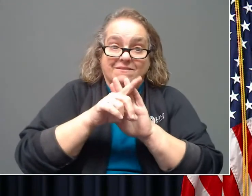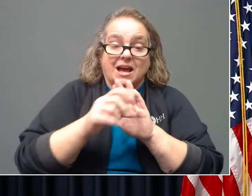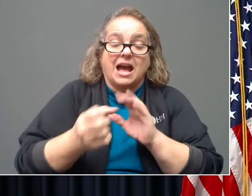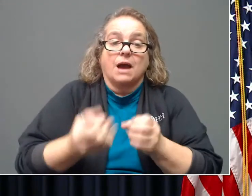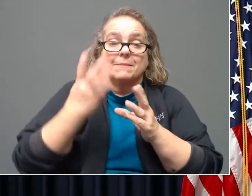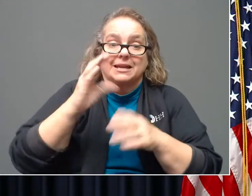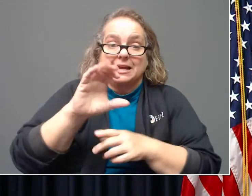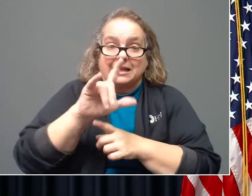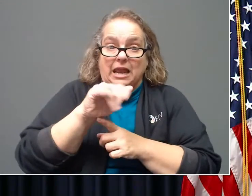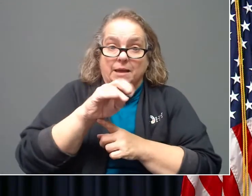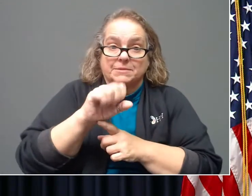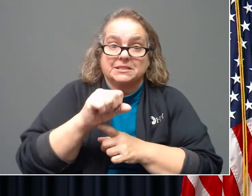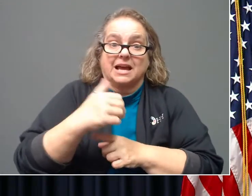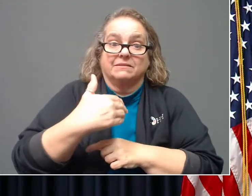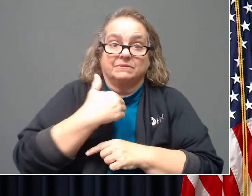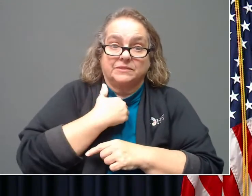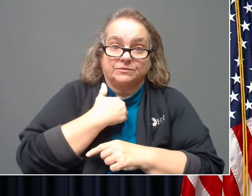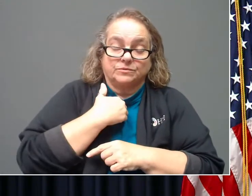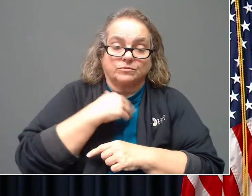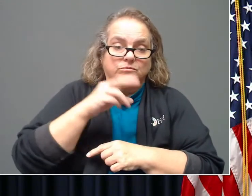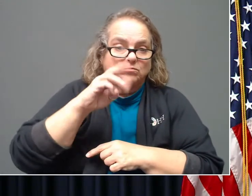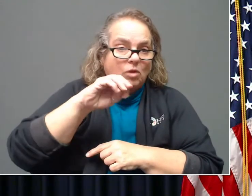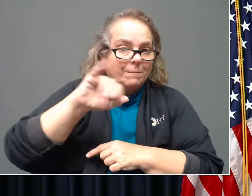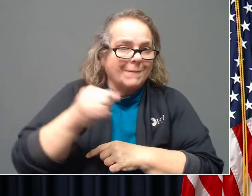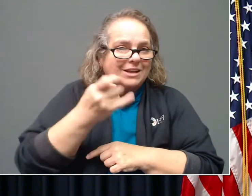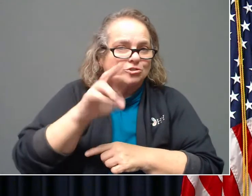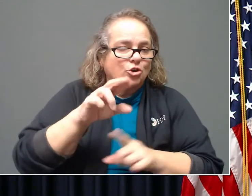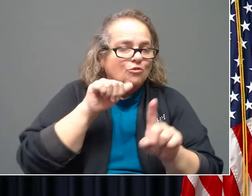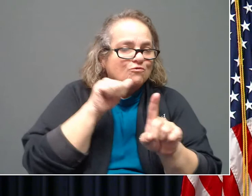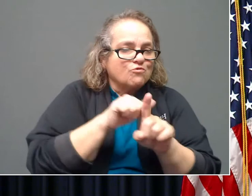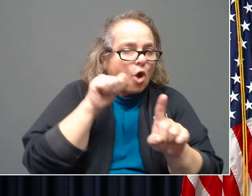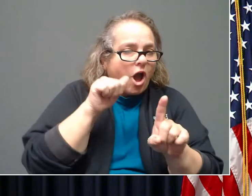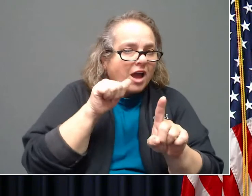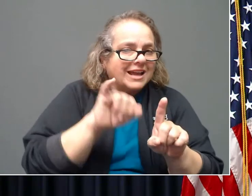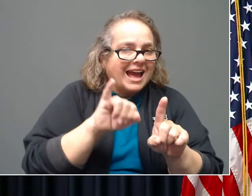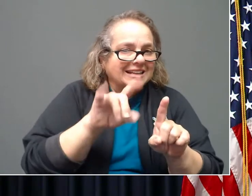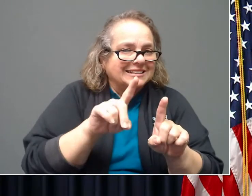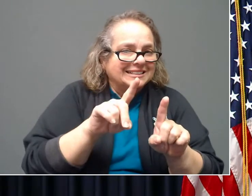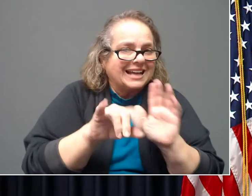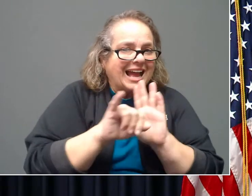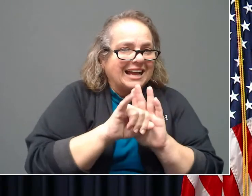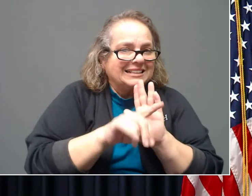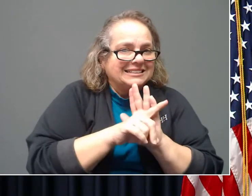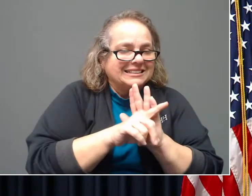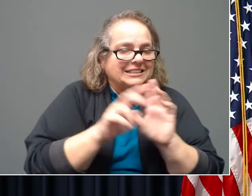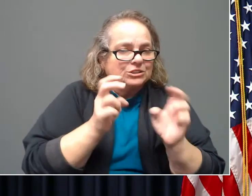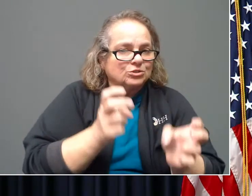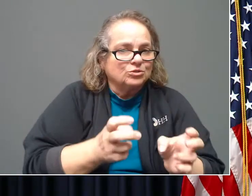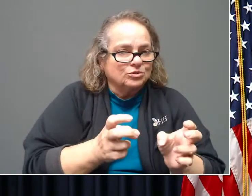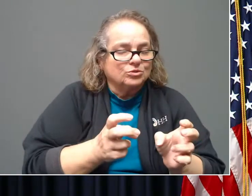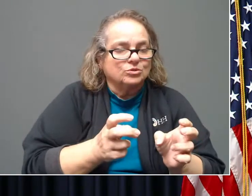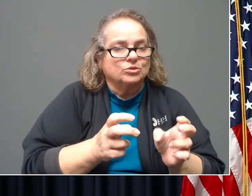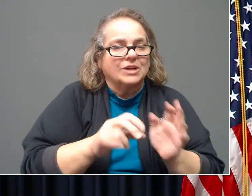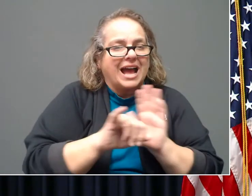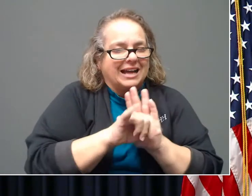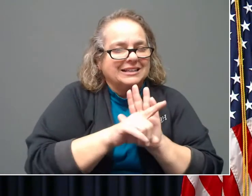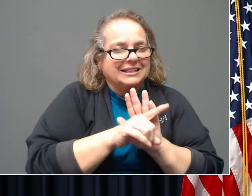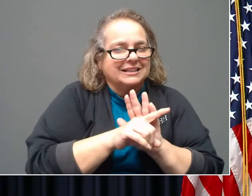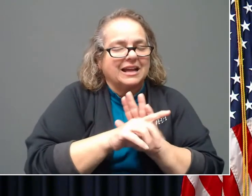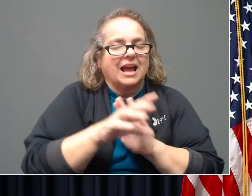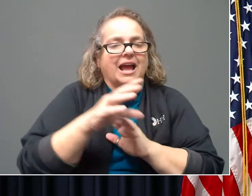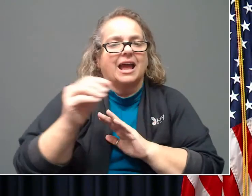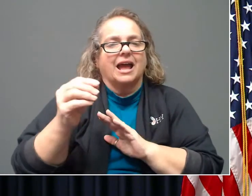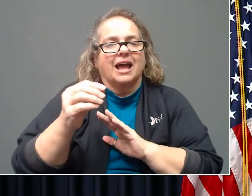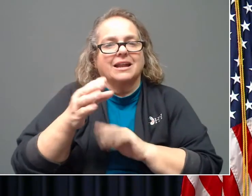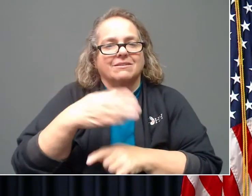them have major identity issues, as well as other fraud flags. As